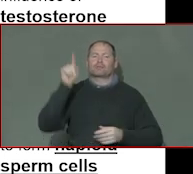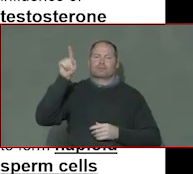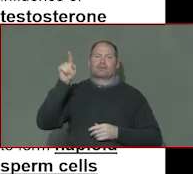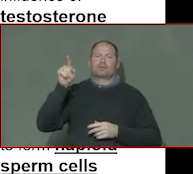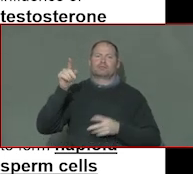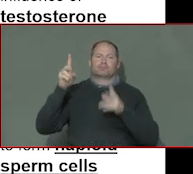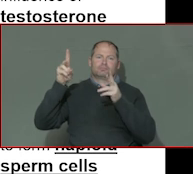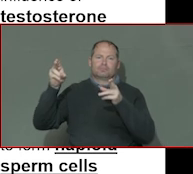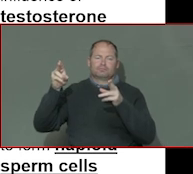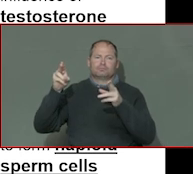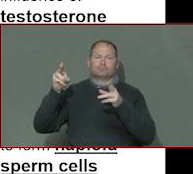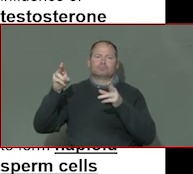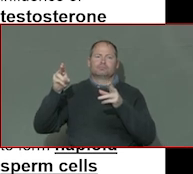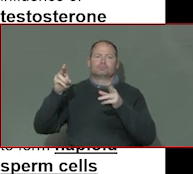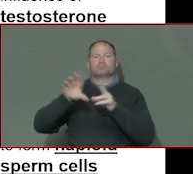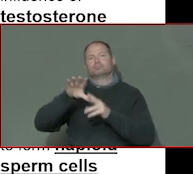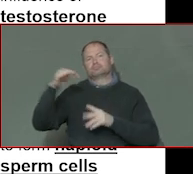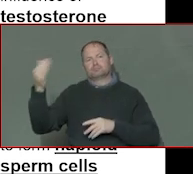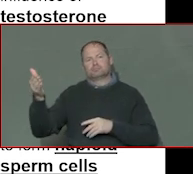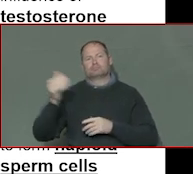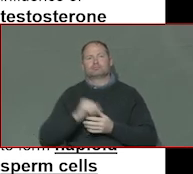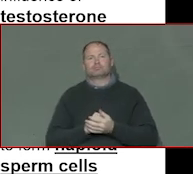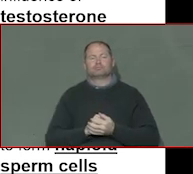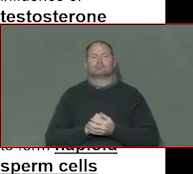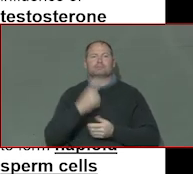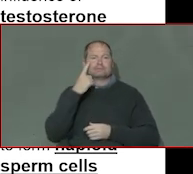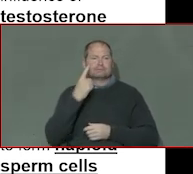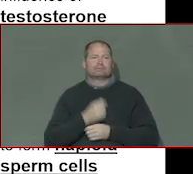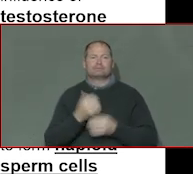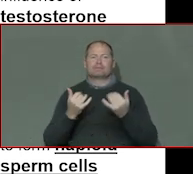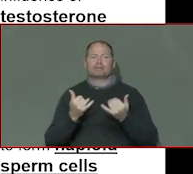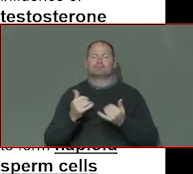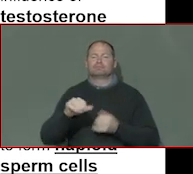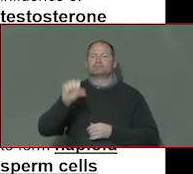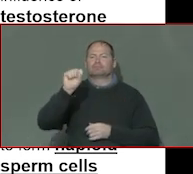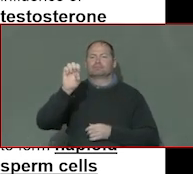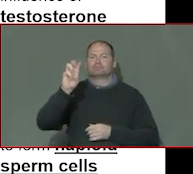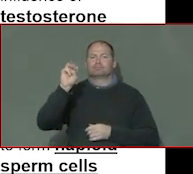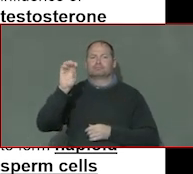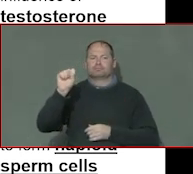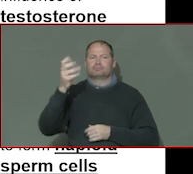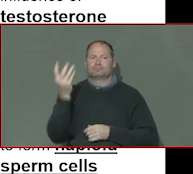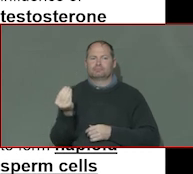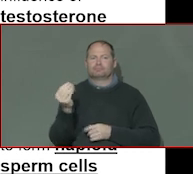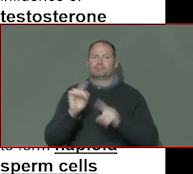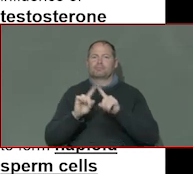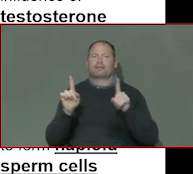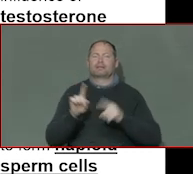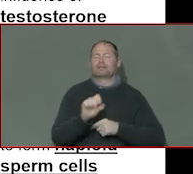other glands are on the other side. So you will still have semen without